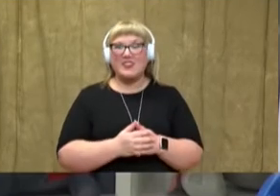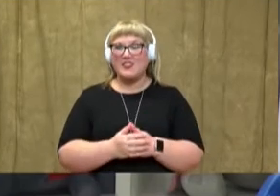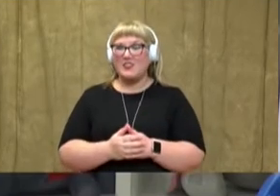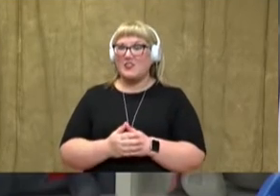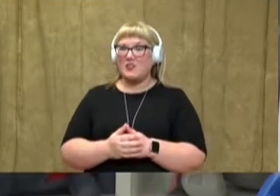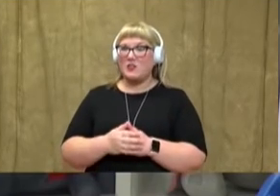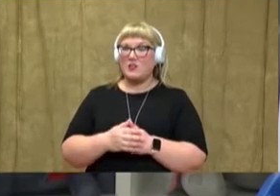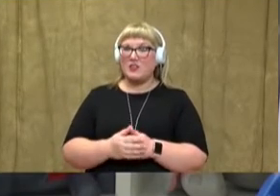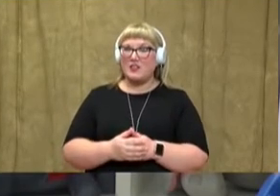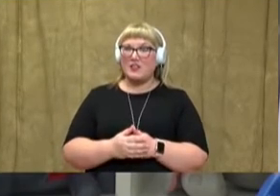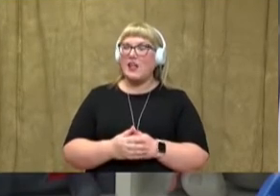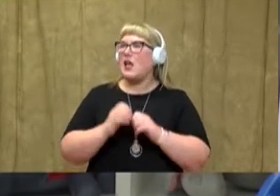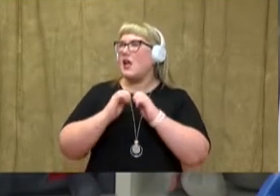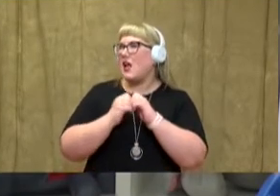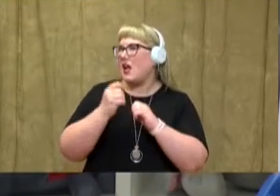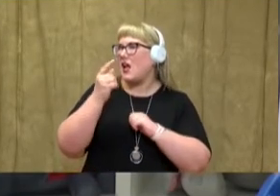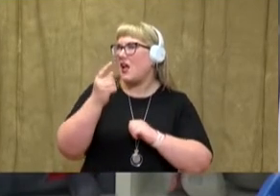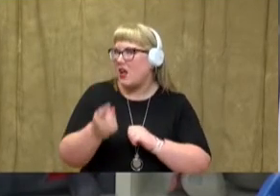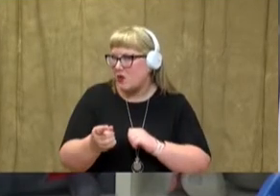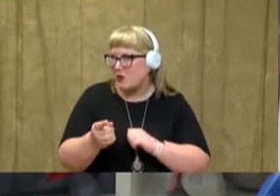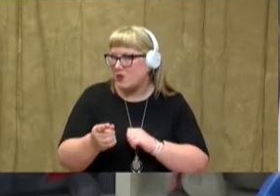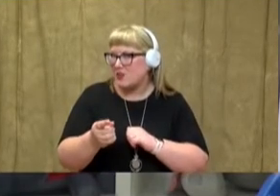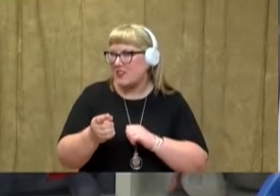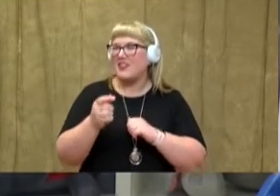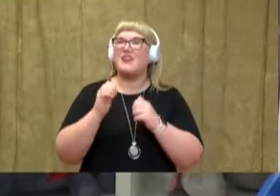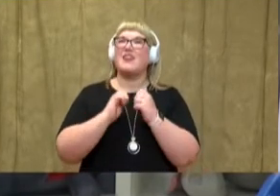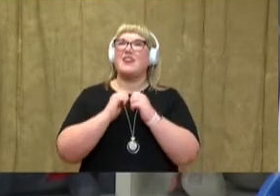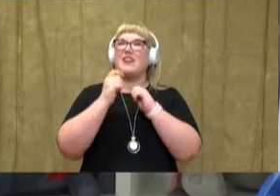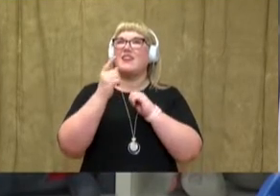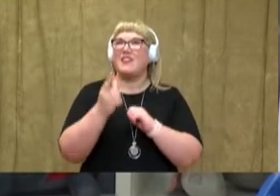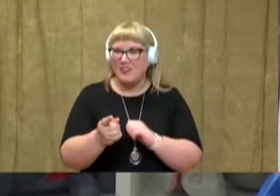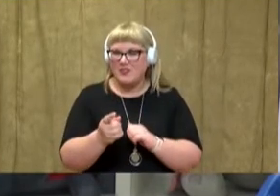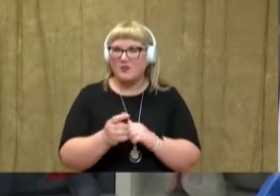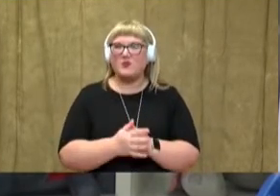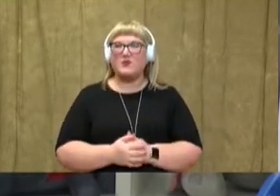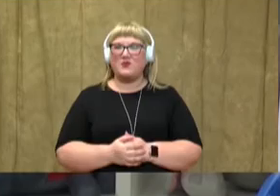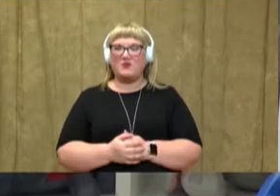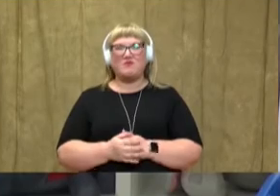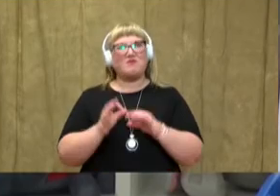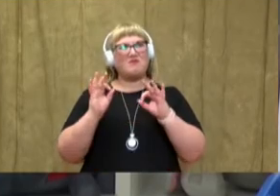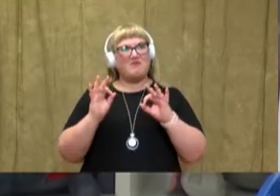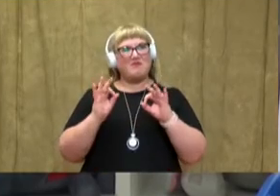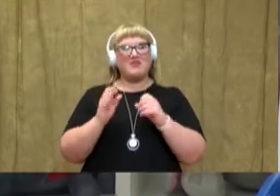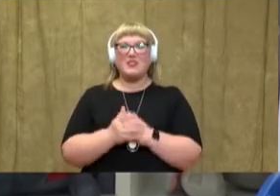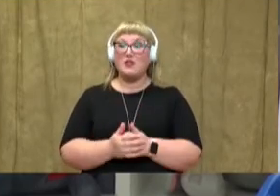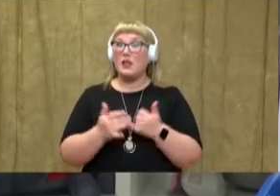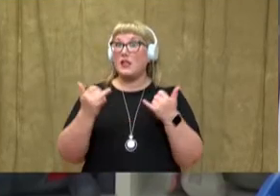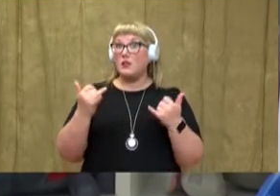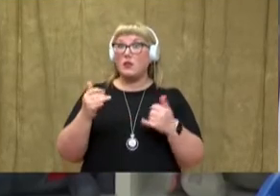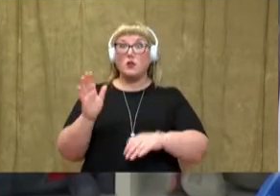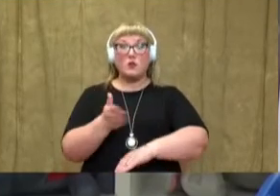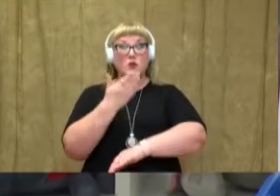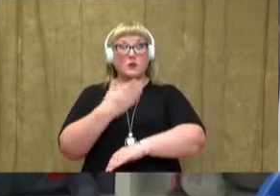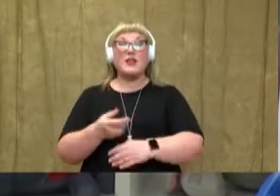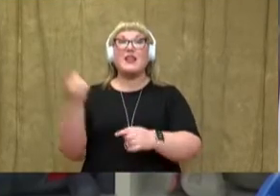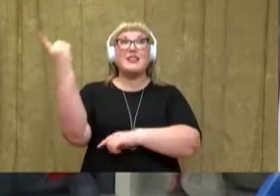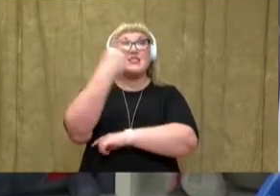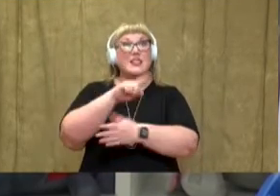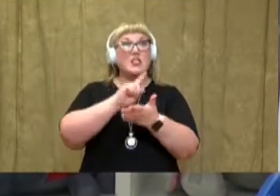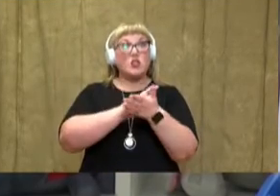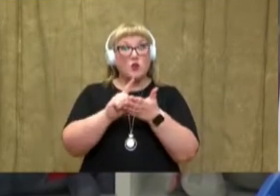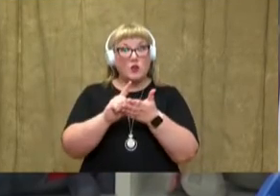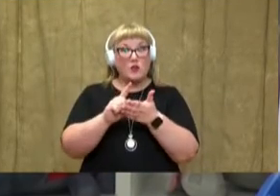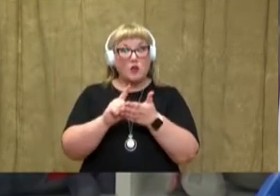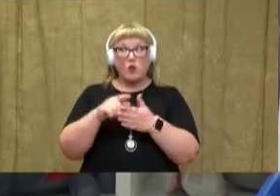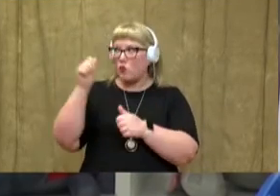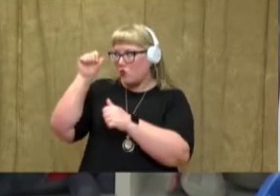Y usted, y usted. Muy bien. Now I want to sing the days of the week.